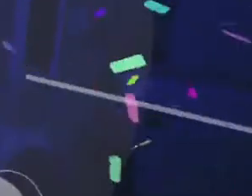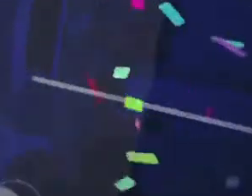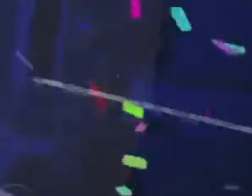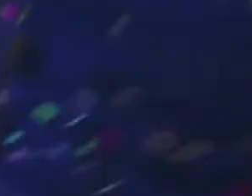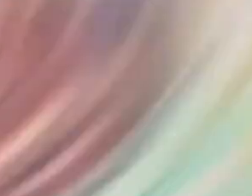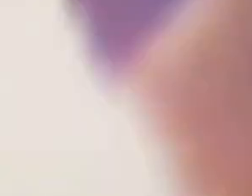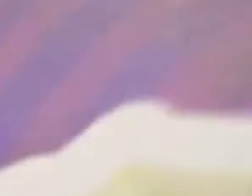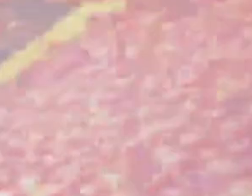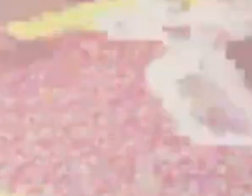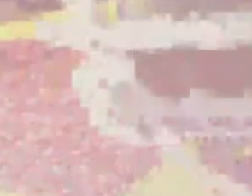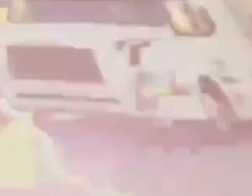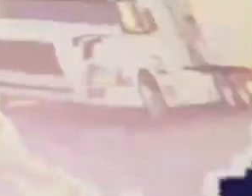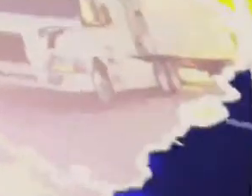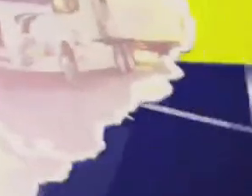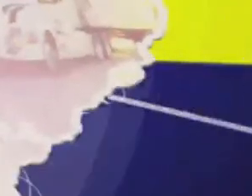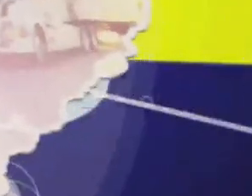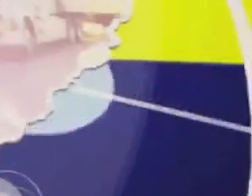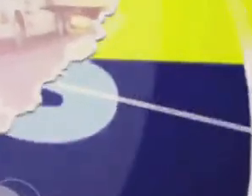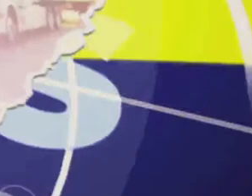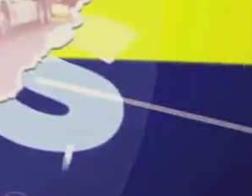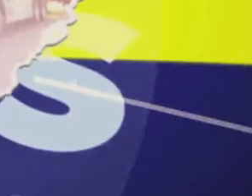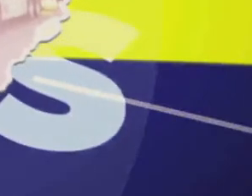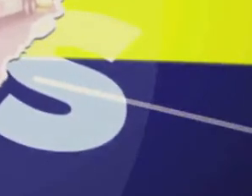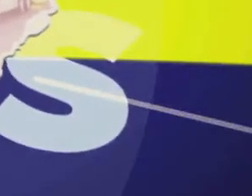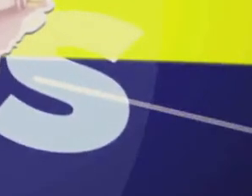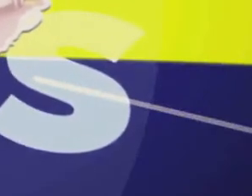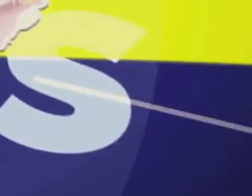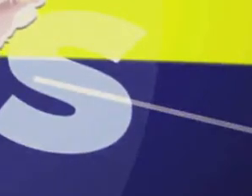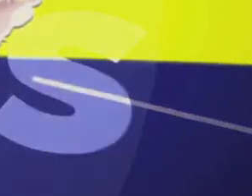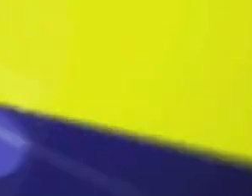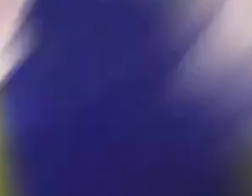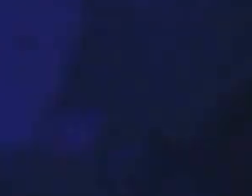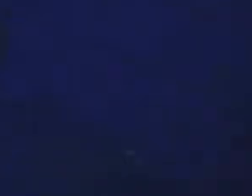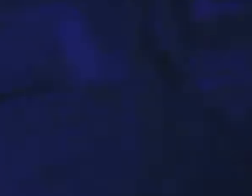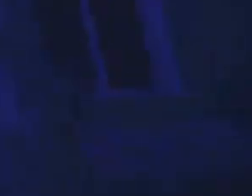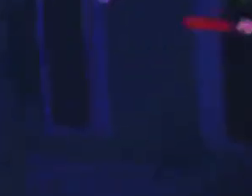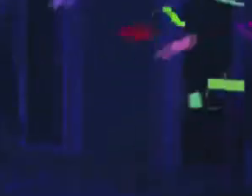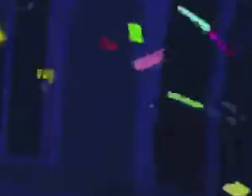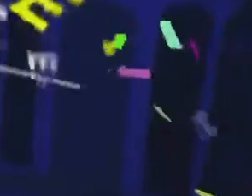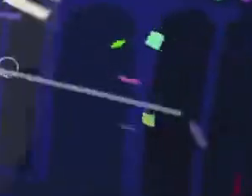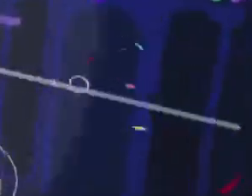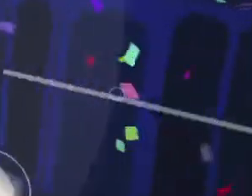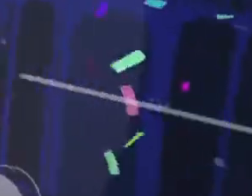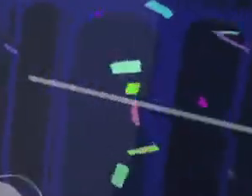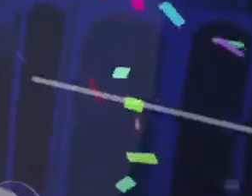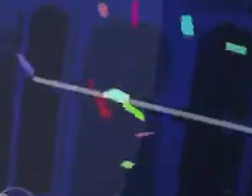Ugandan. We celebrate you. Oh, we celebrate you. Taxpayers of Uganda.